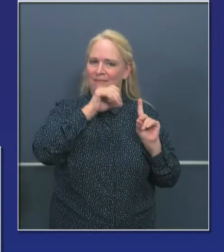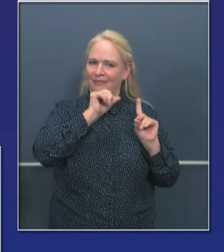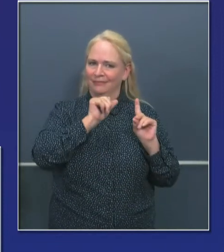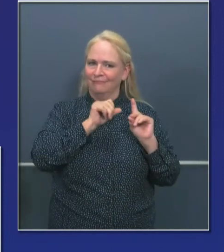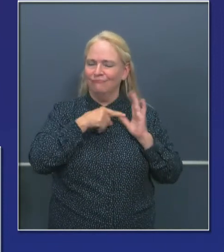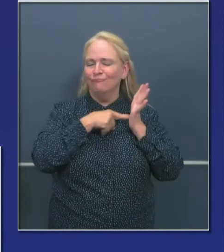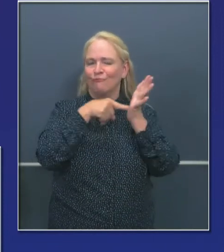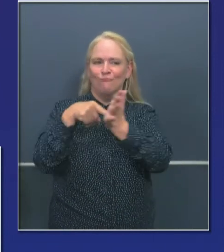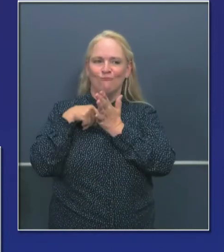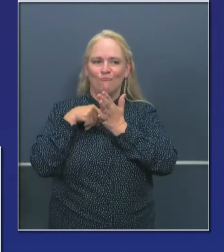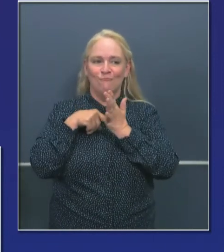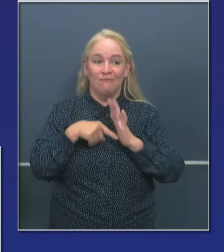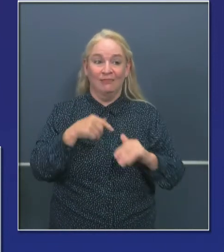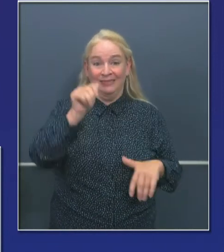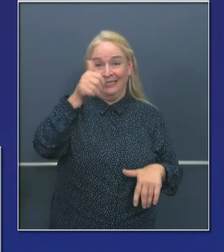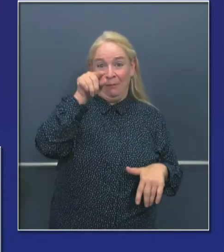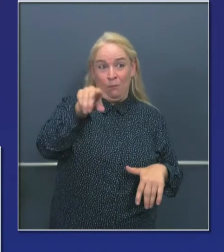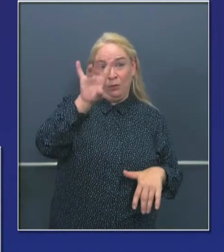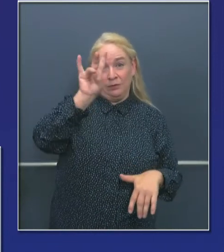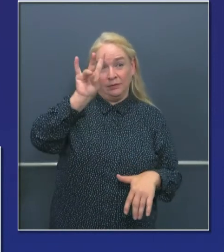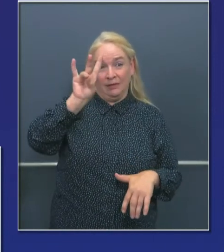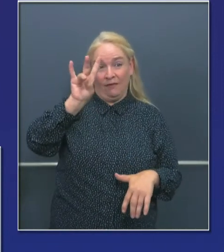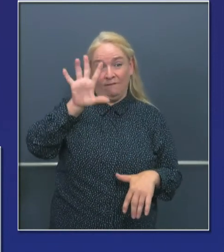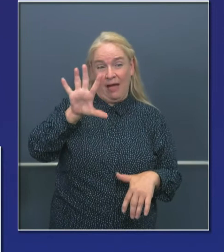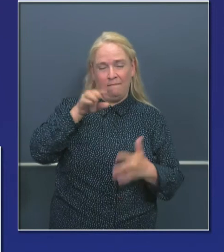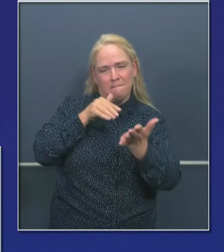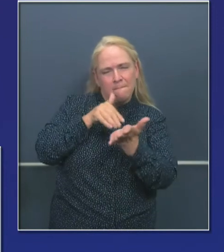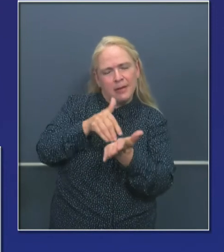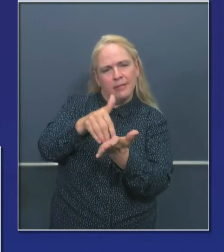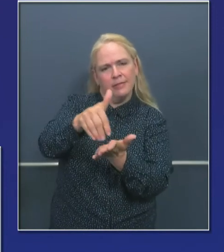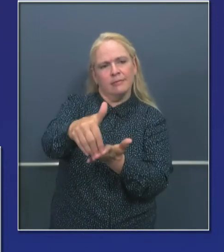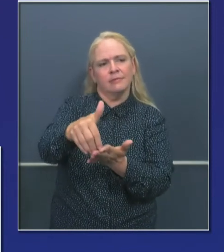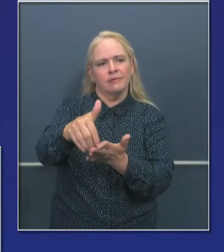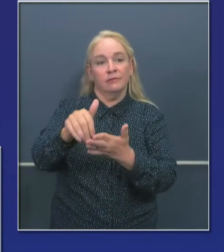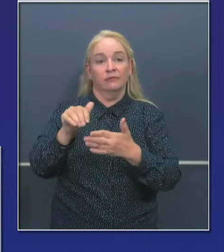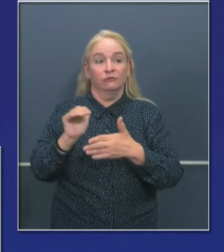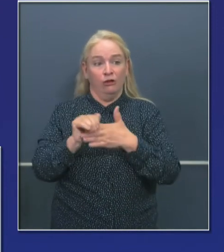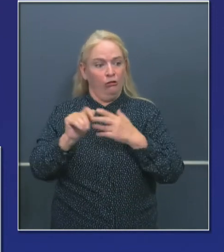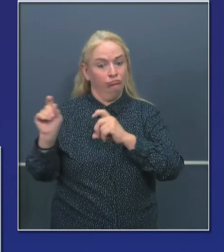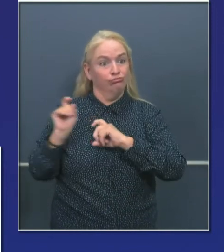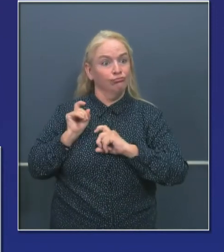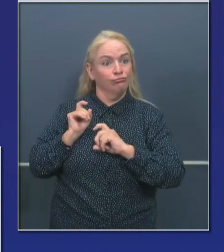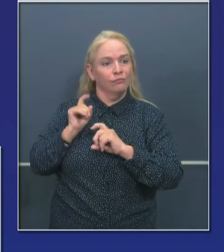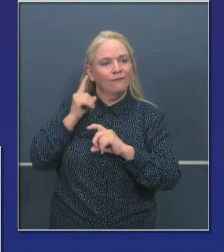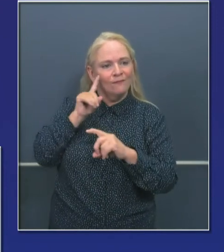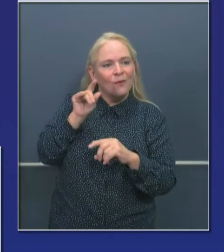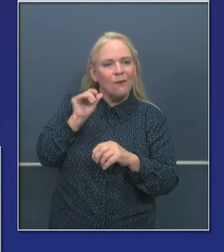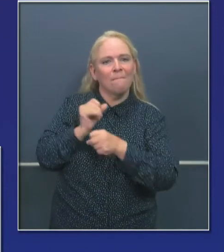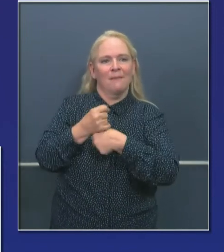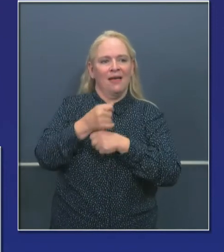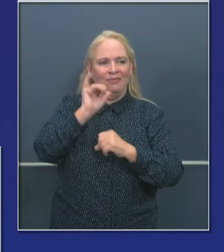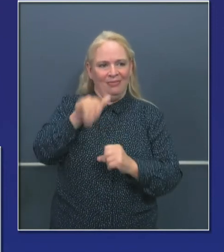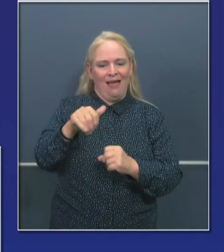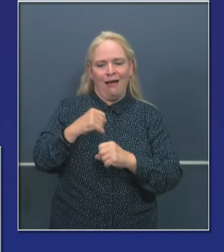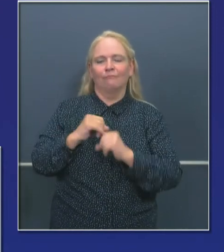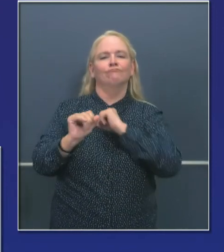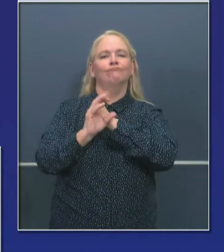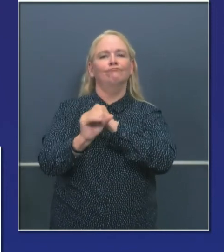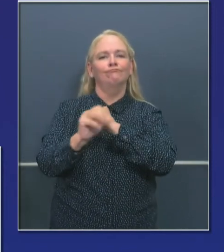received $10.75 million in this campaign, $27 million additional